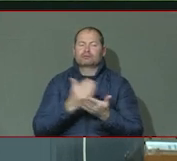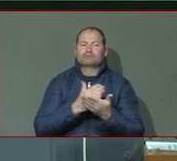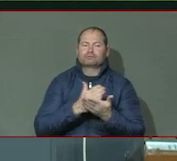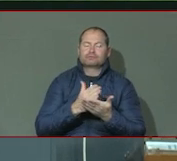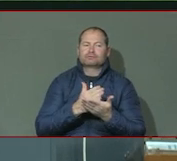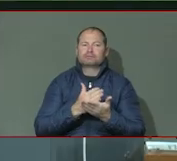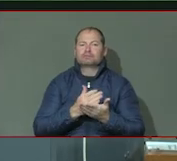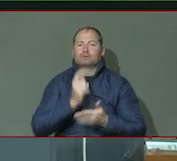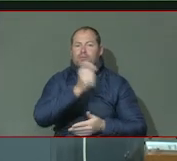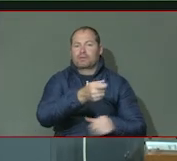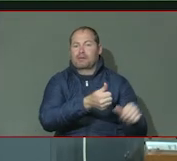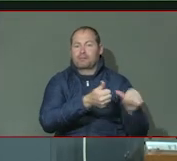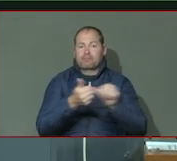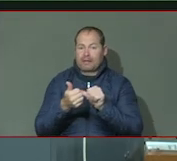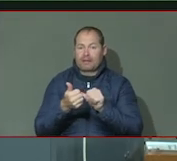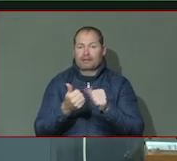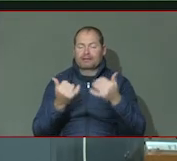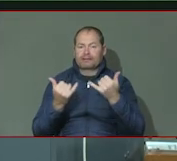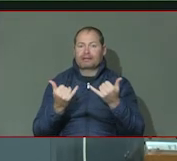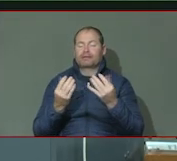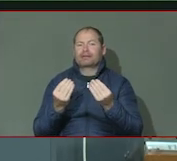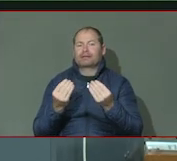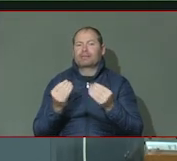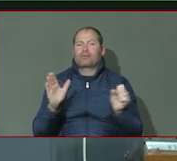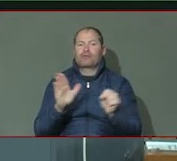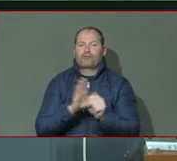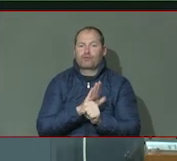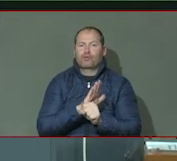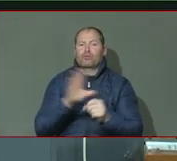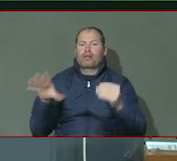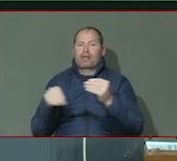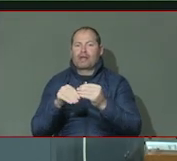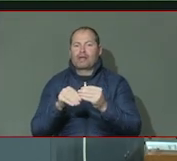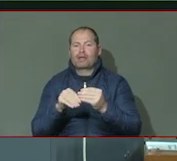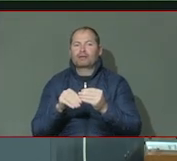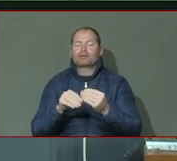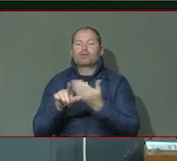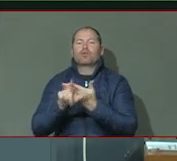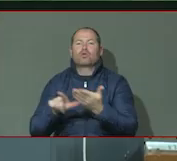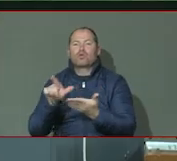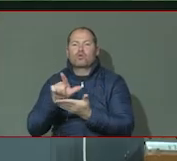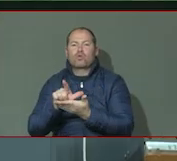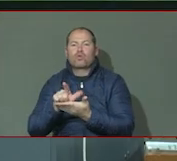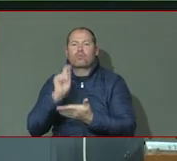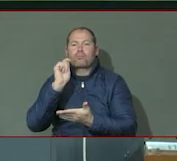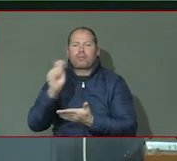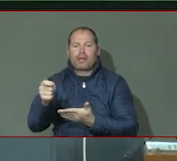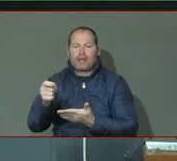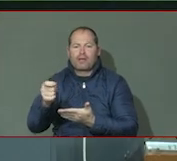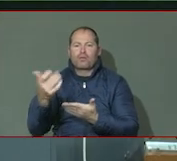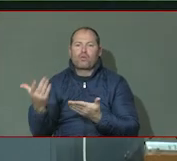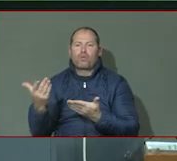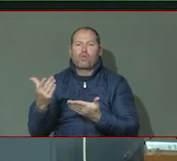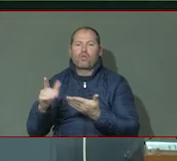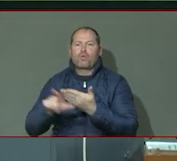amount, the average plus the extra amount. All right. And the loan can either be paid or